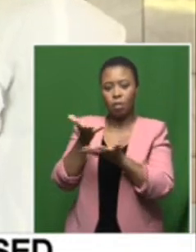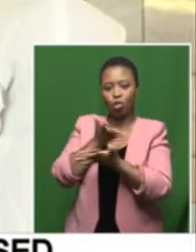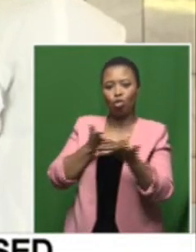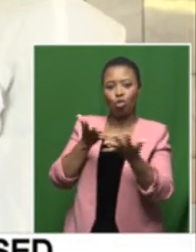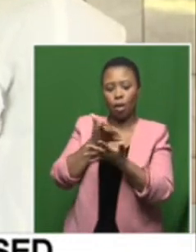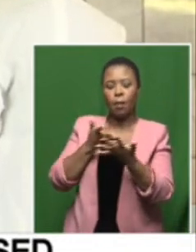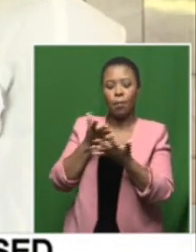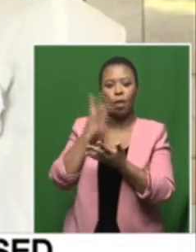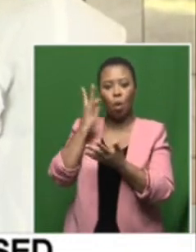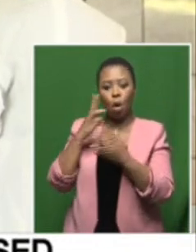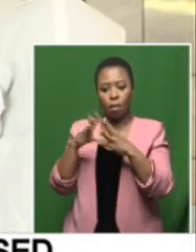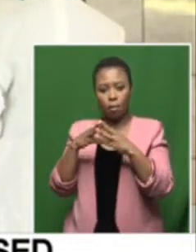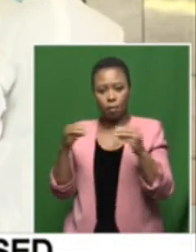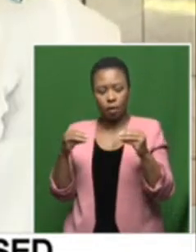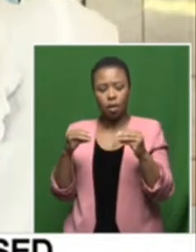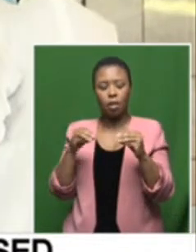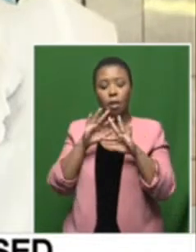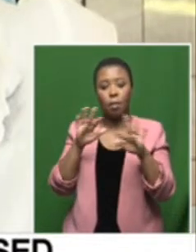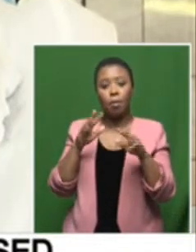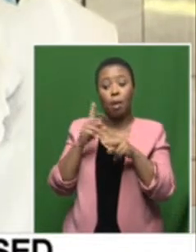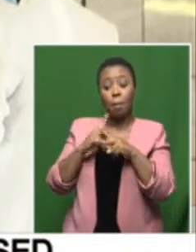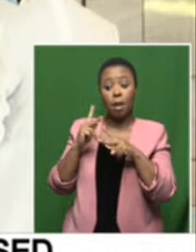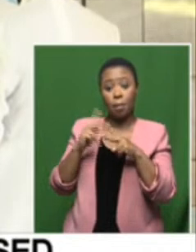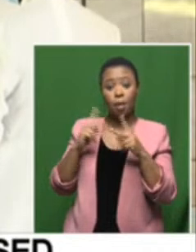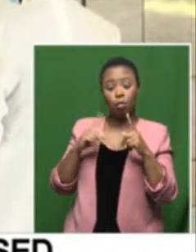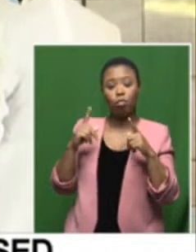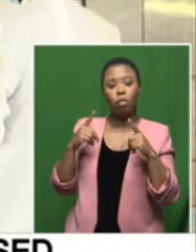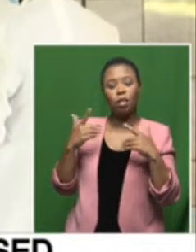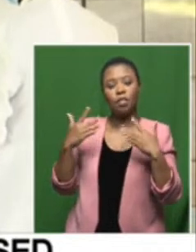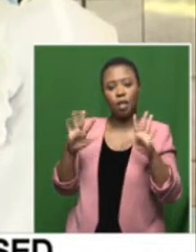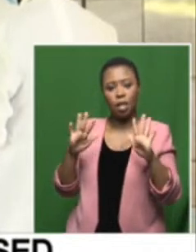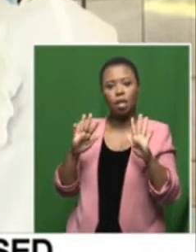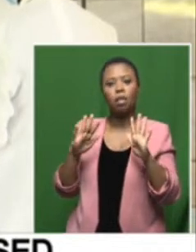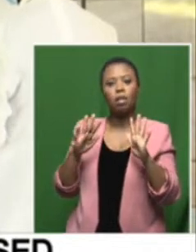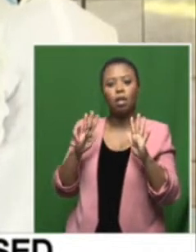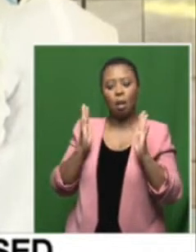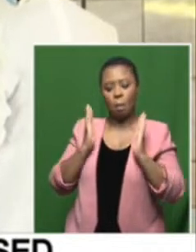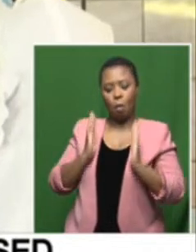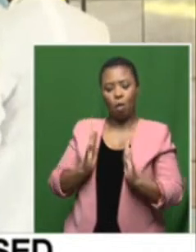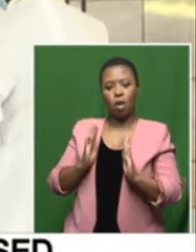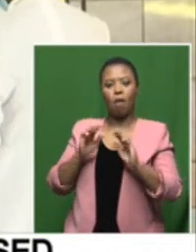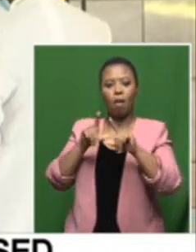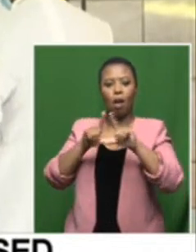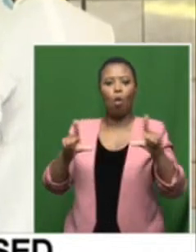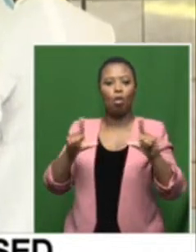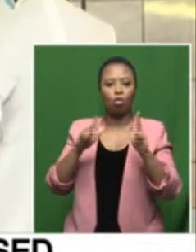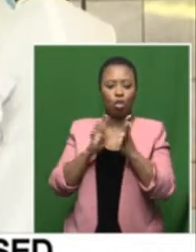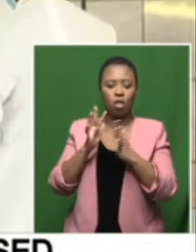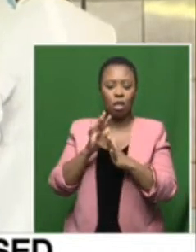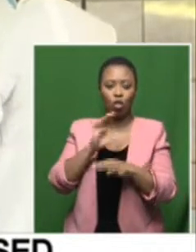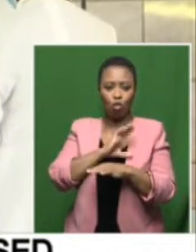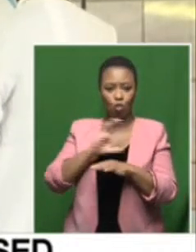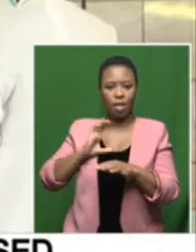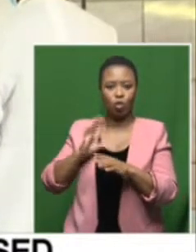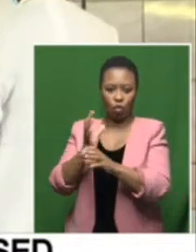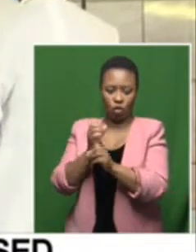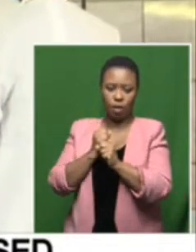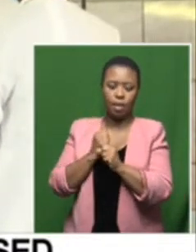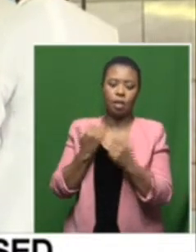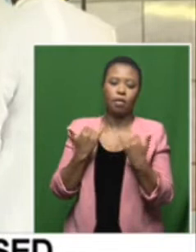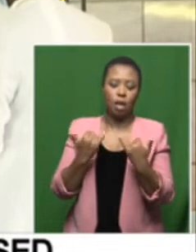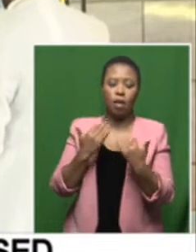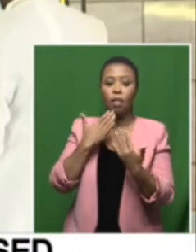themselves sufficiently and well to receive the body of our Lord Jesus Christ. Thank you so much